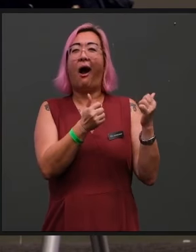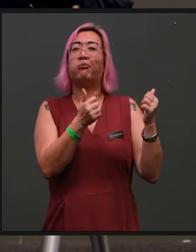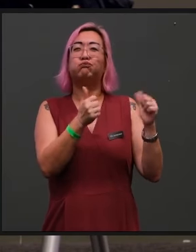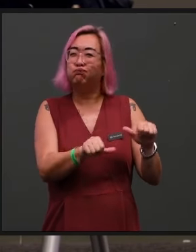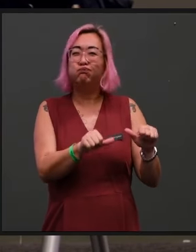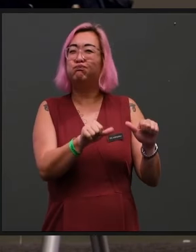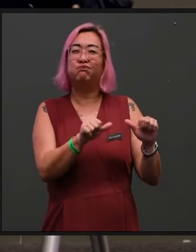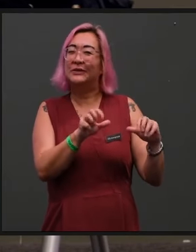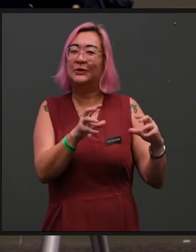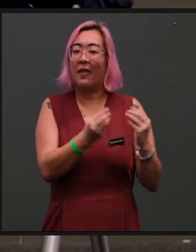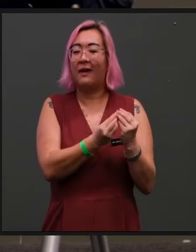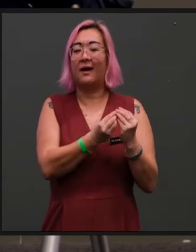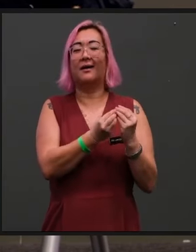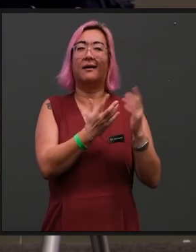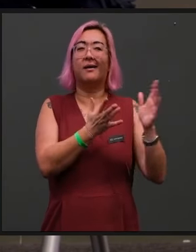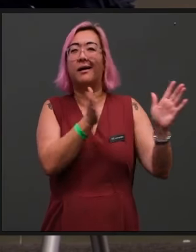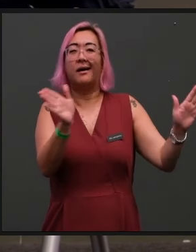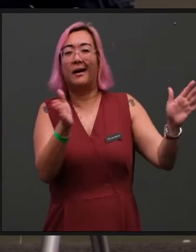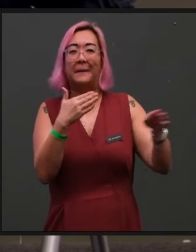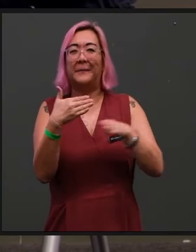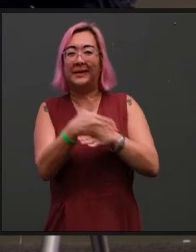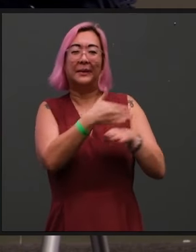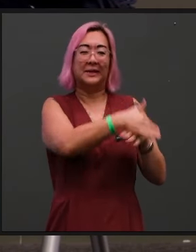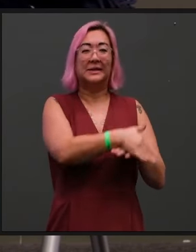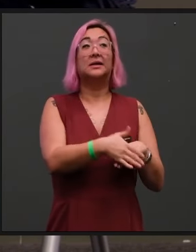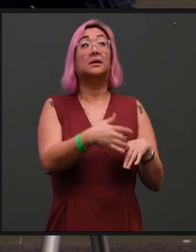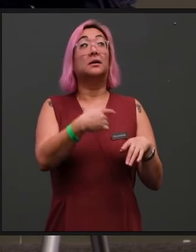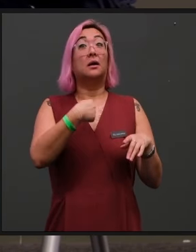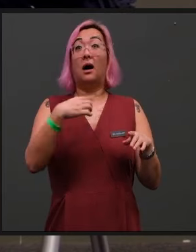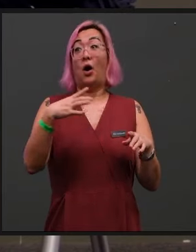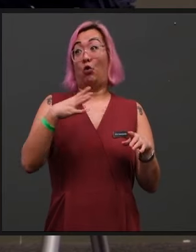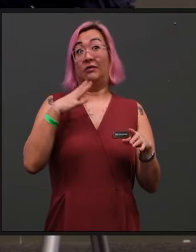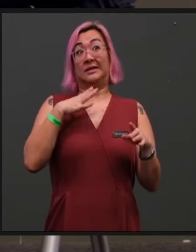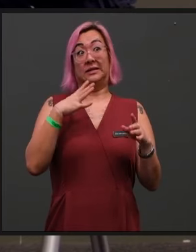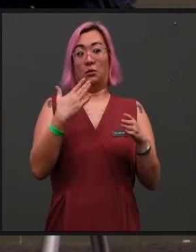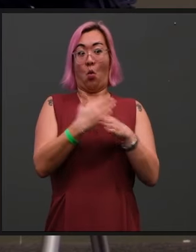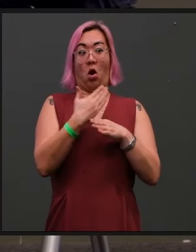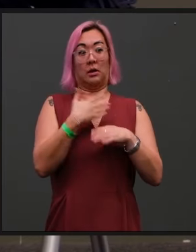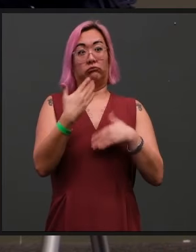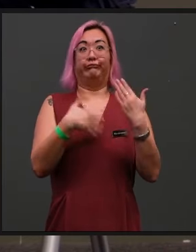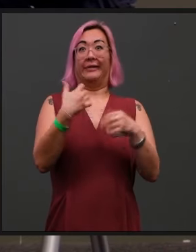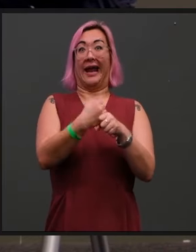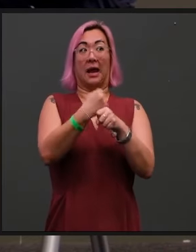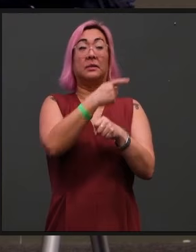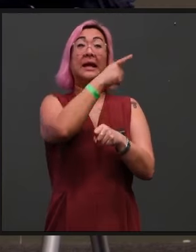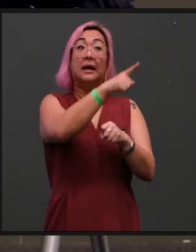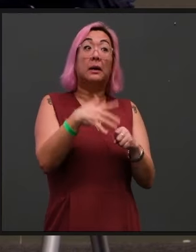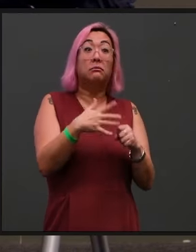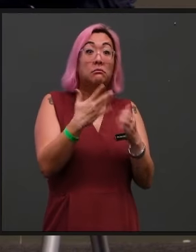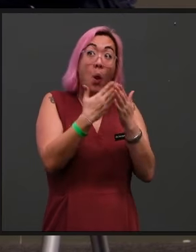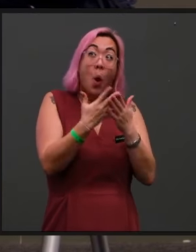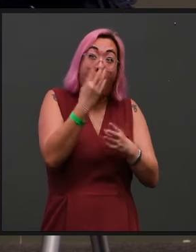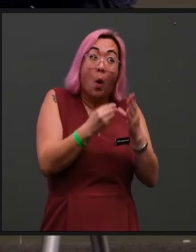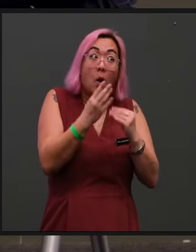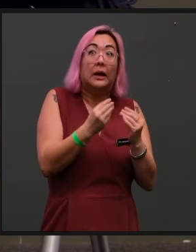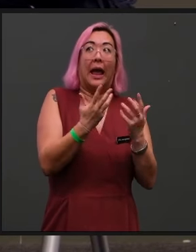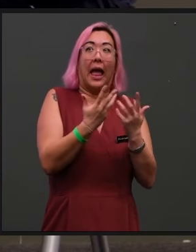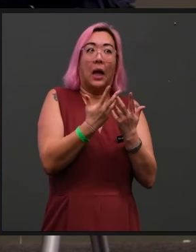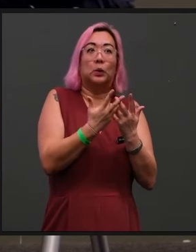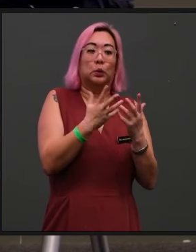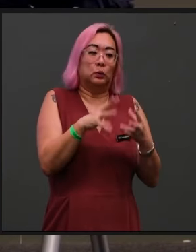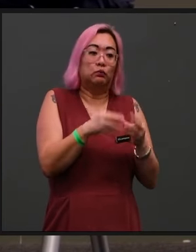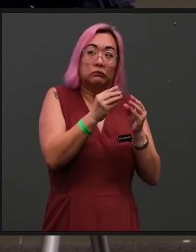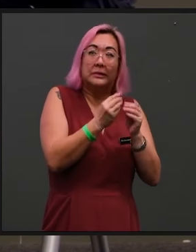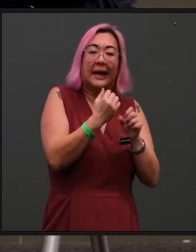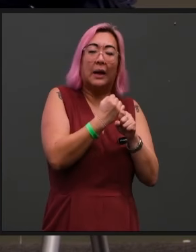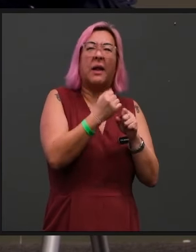I was already working in games, and he was studying games and learning how to do it sort of academically. So he was learning all the